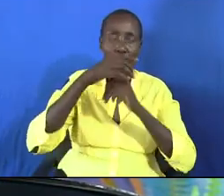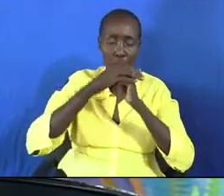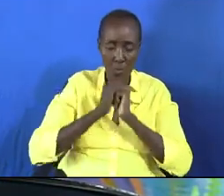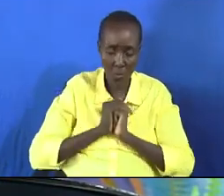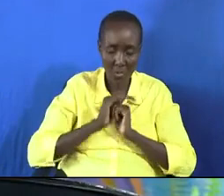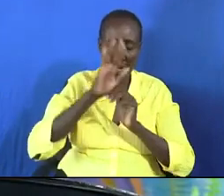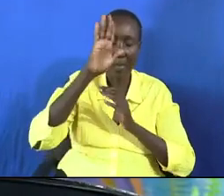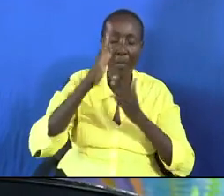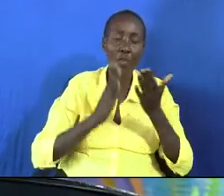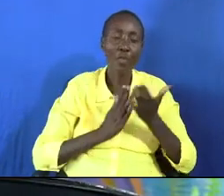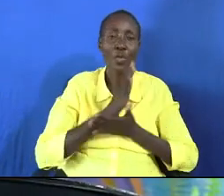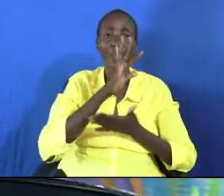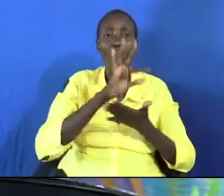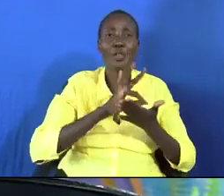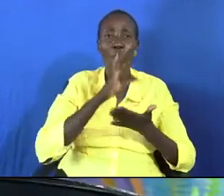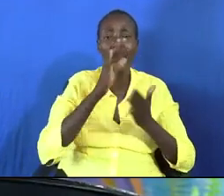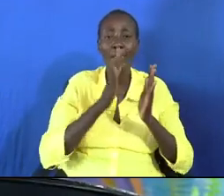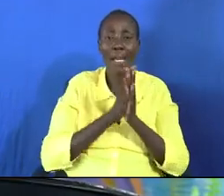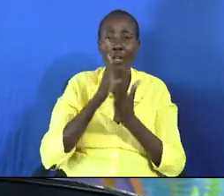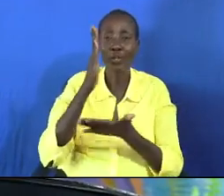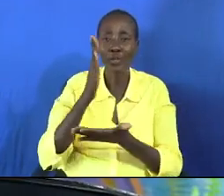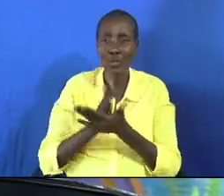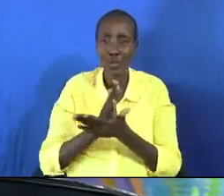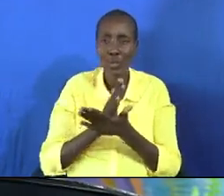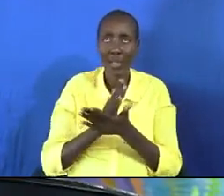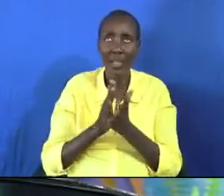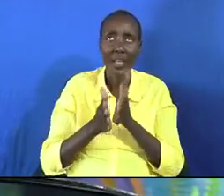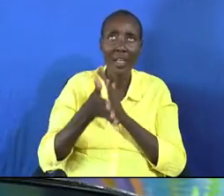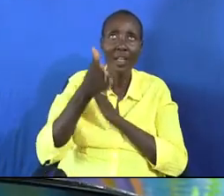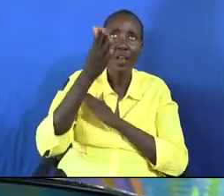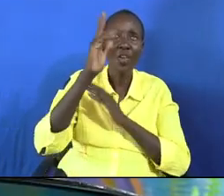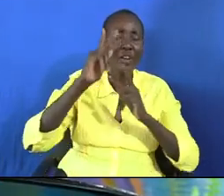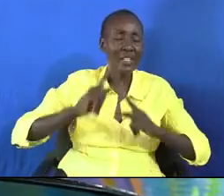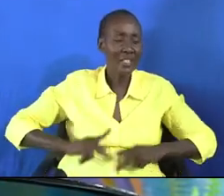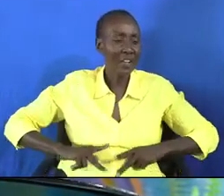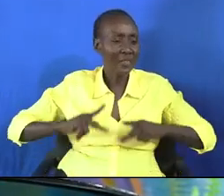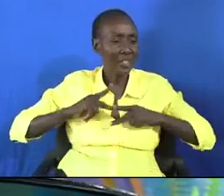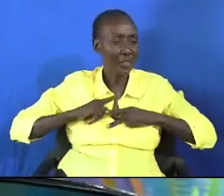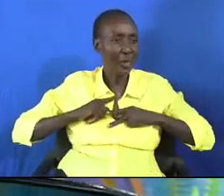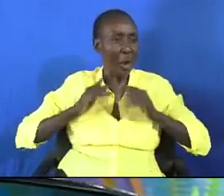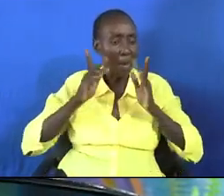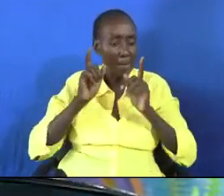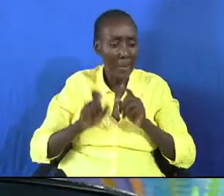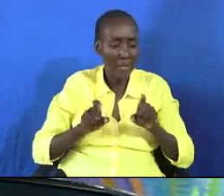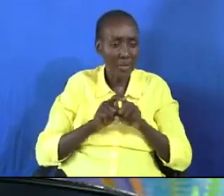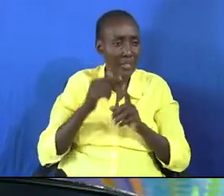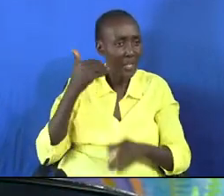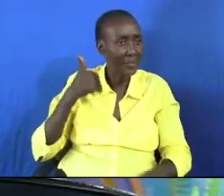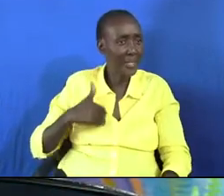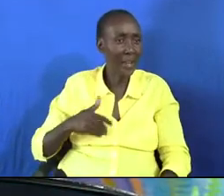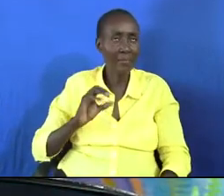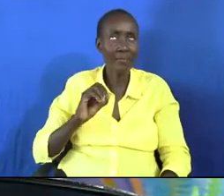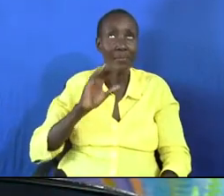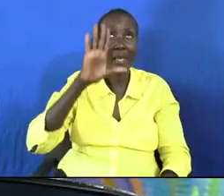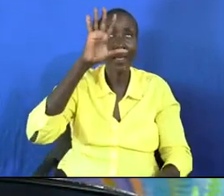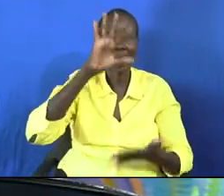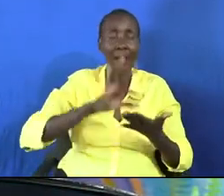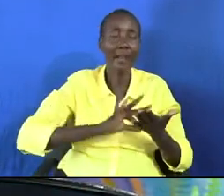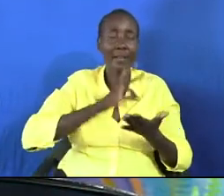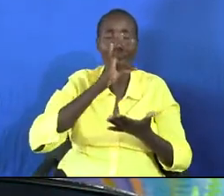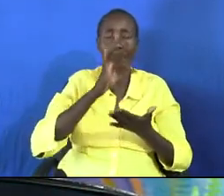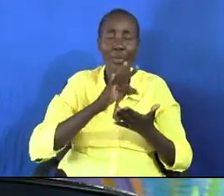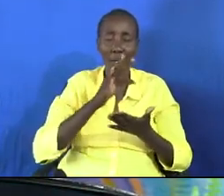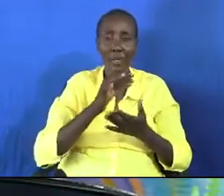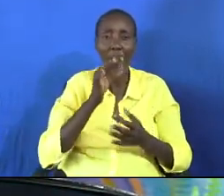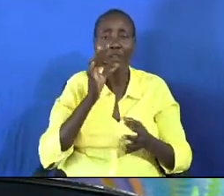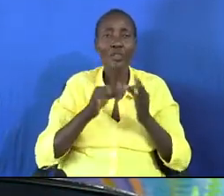him in spirit and truth. God is not a physical being like I am. He is spirit. So